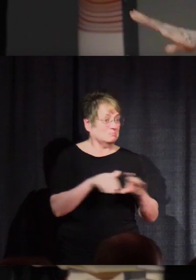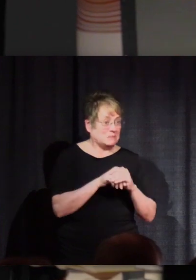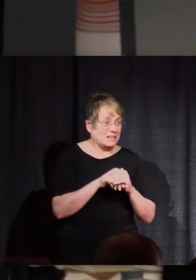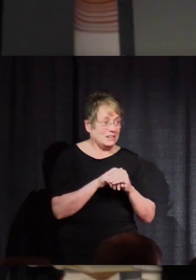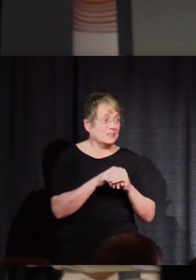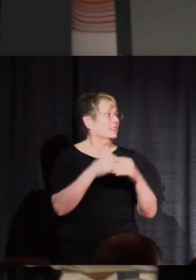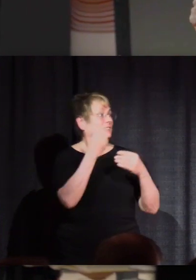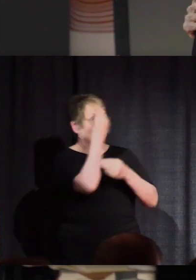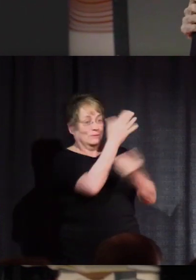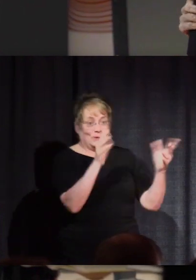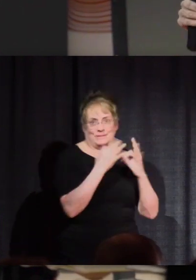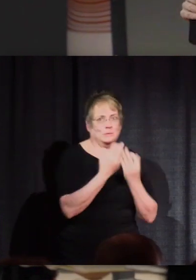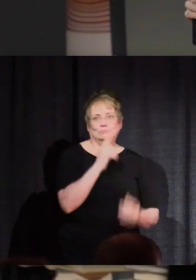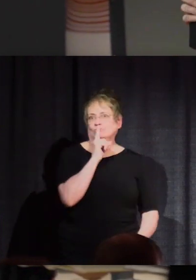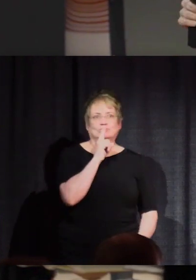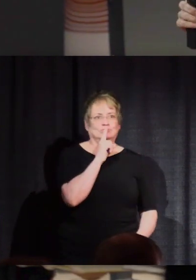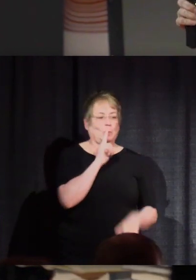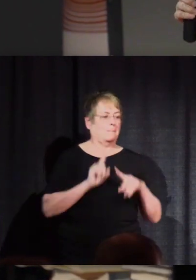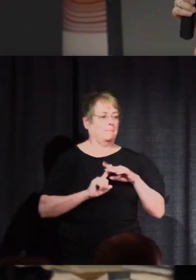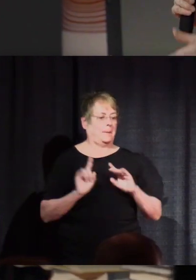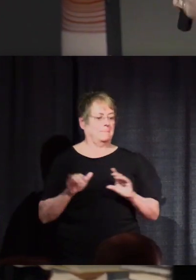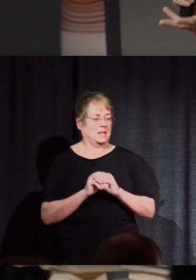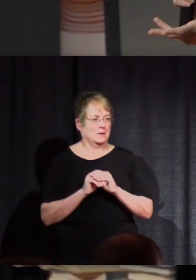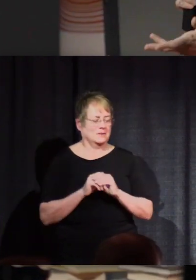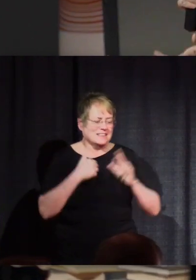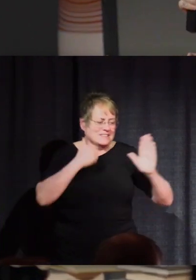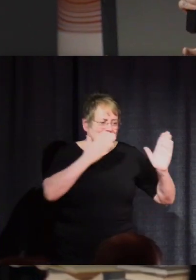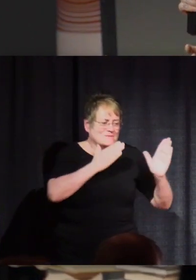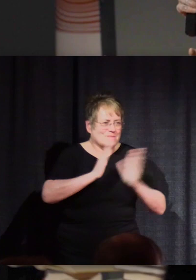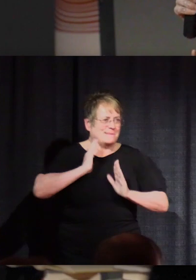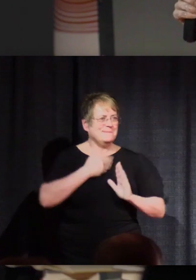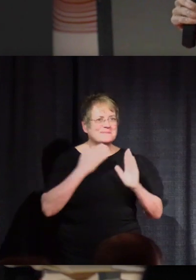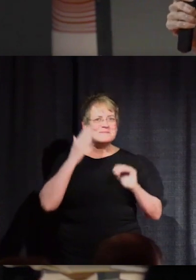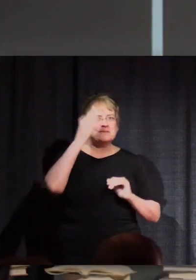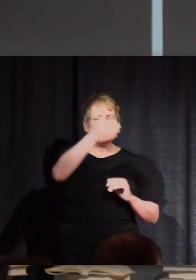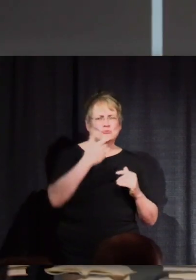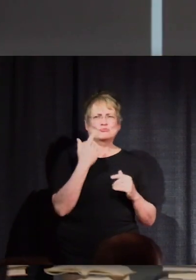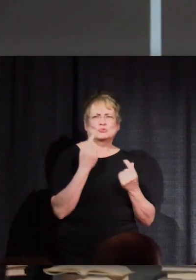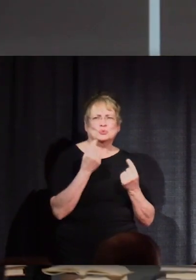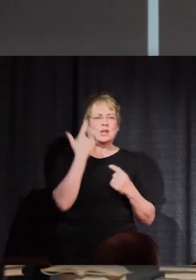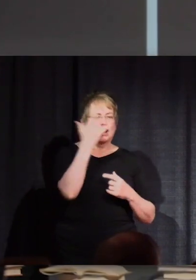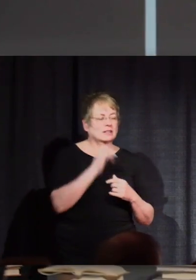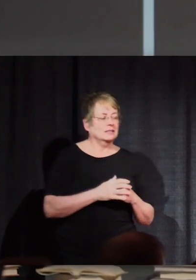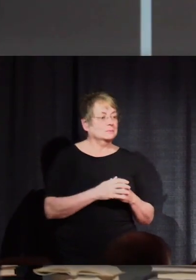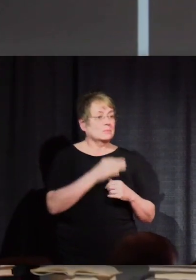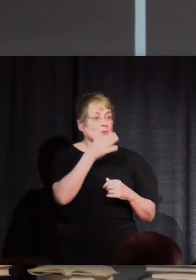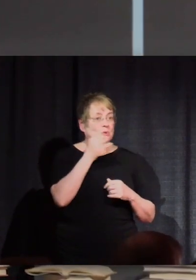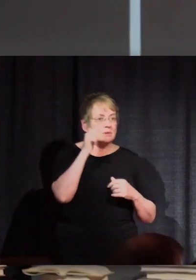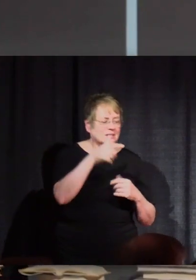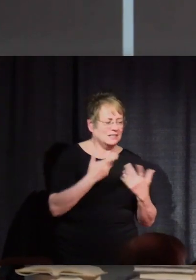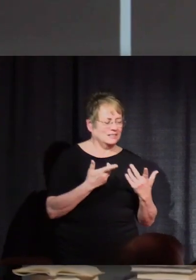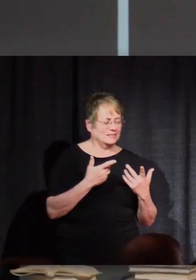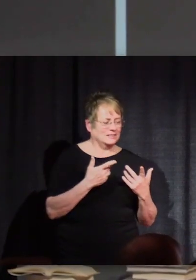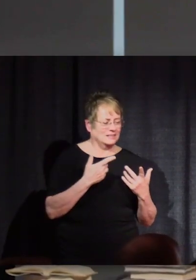Didn't tell any of our family, and started to plan out this future together. And not long after that, I was reliving